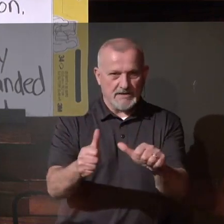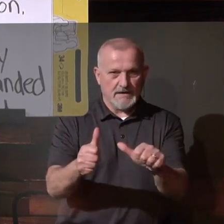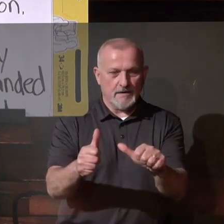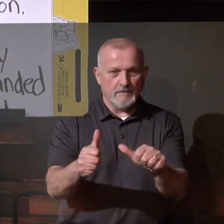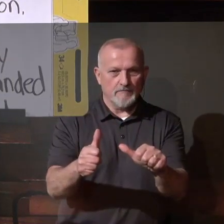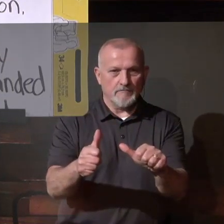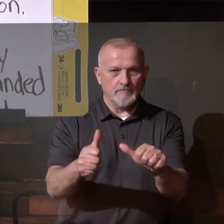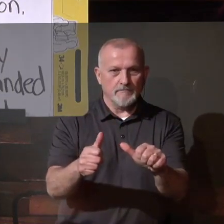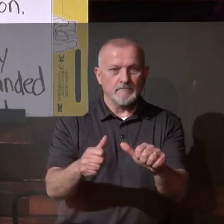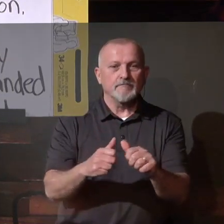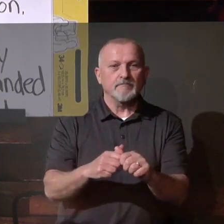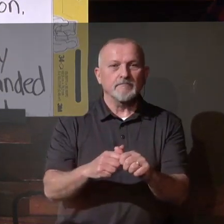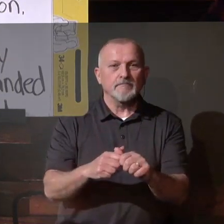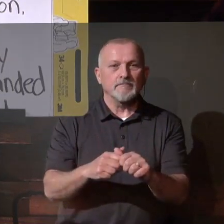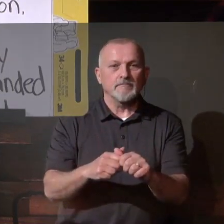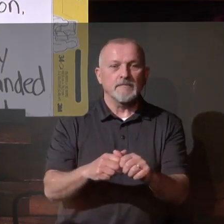Baptizing. What's the last one?